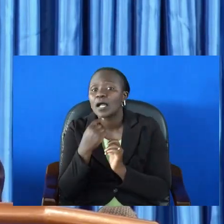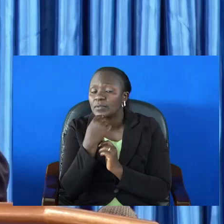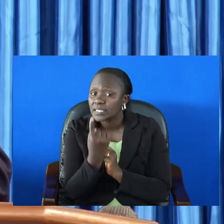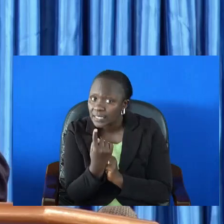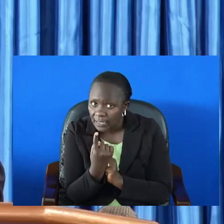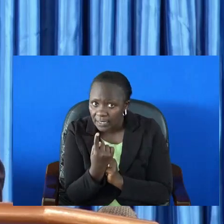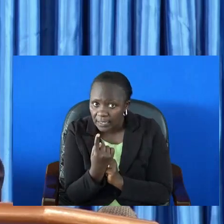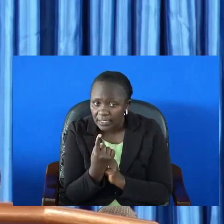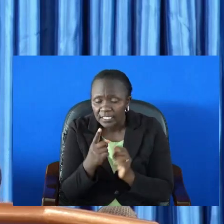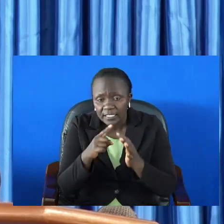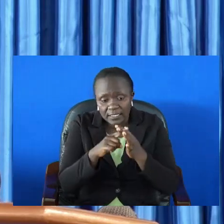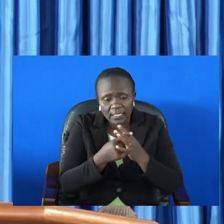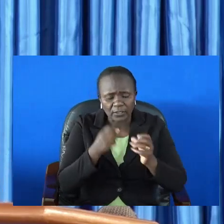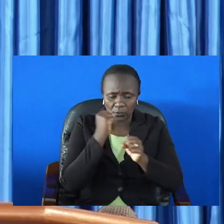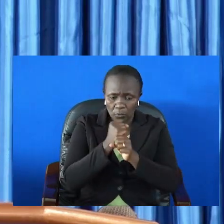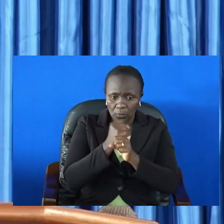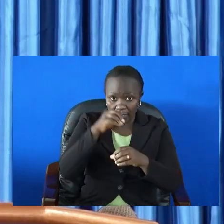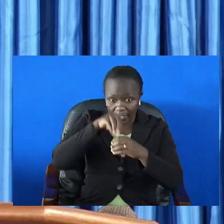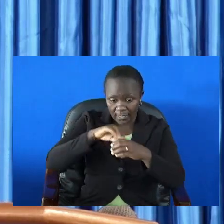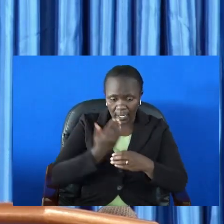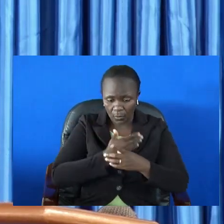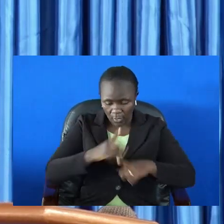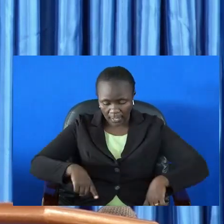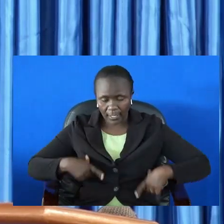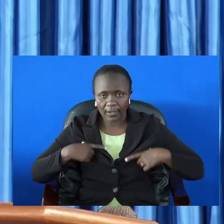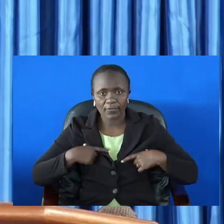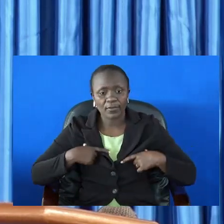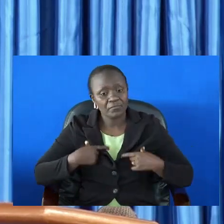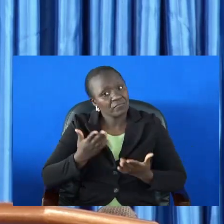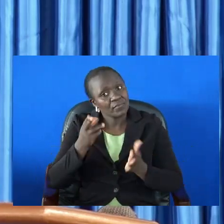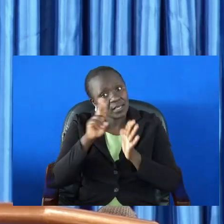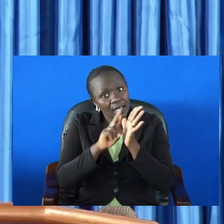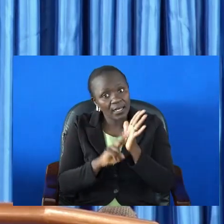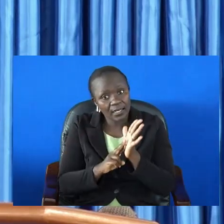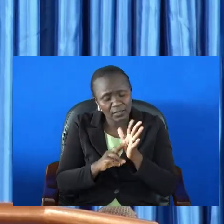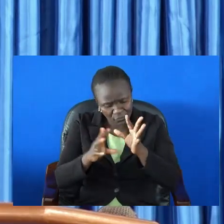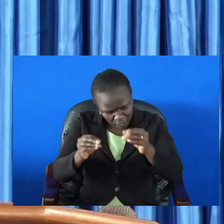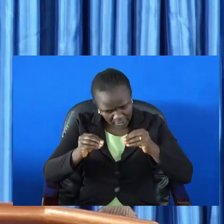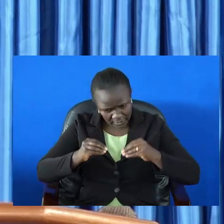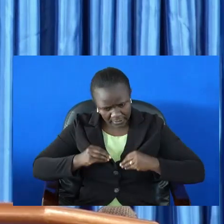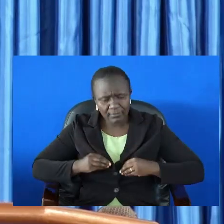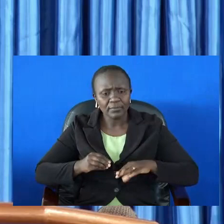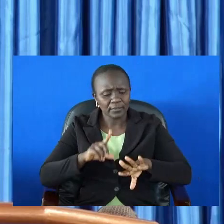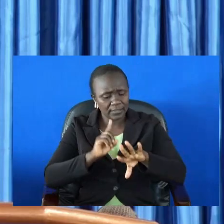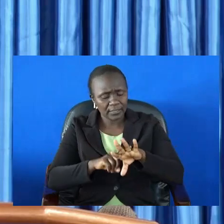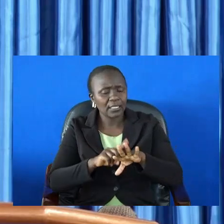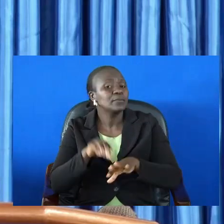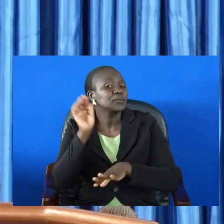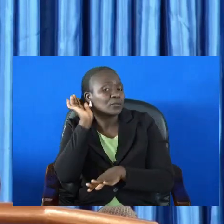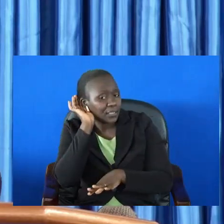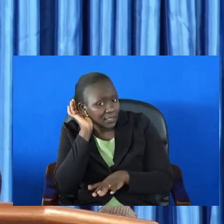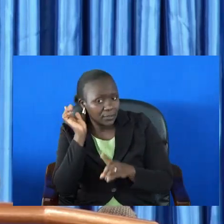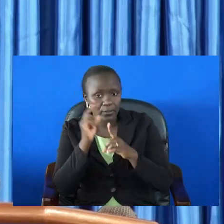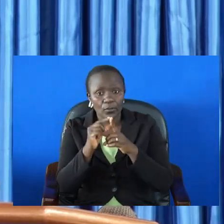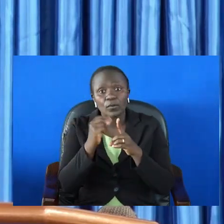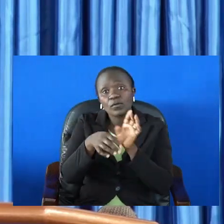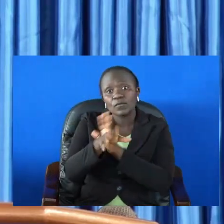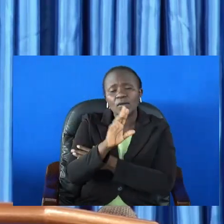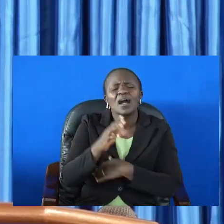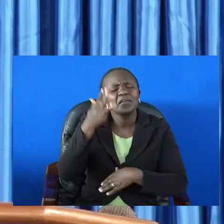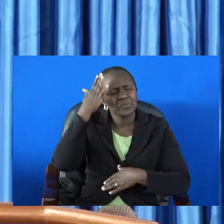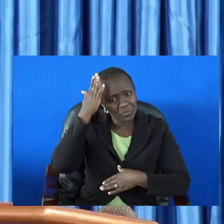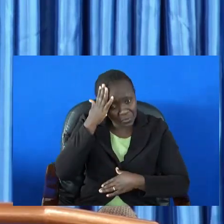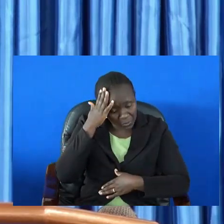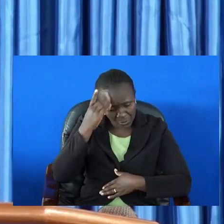is beginning to work in our lives. It is unless we take this time to listen to the word of God and